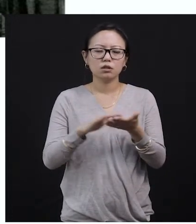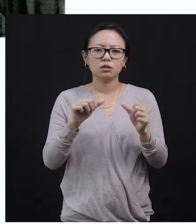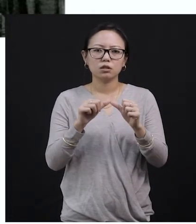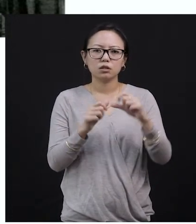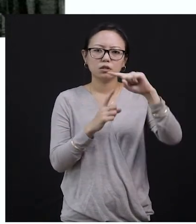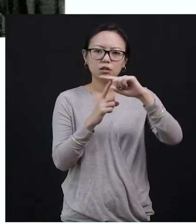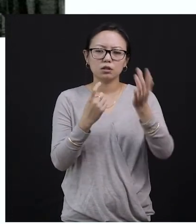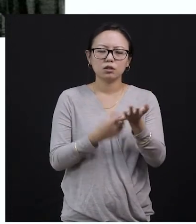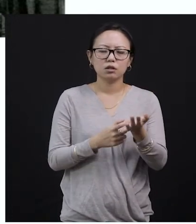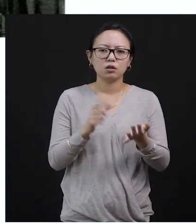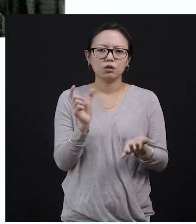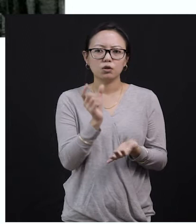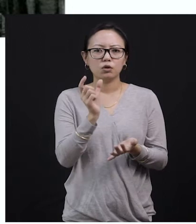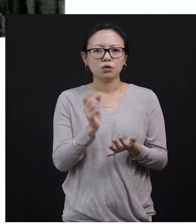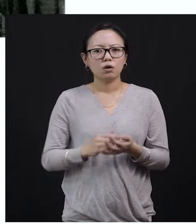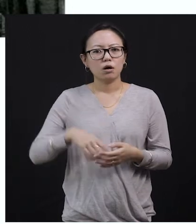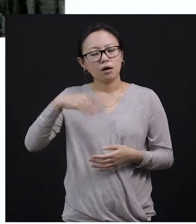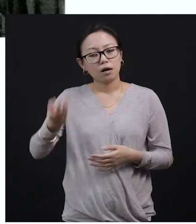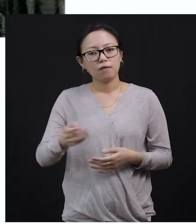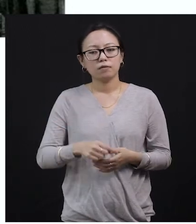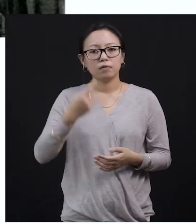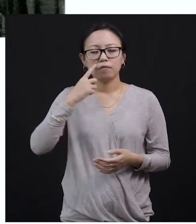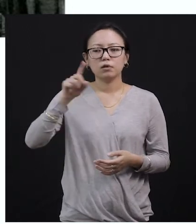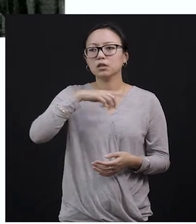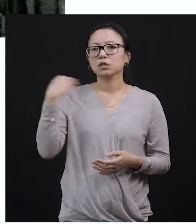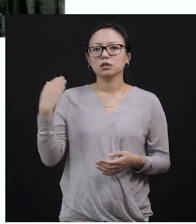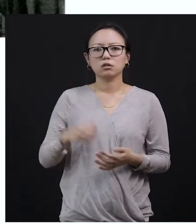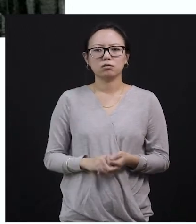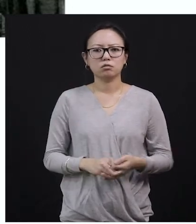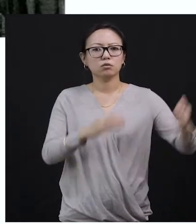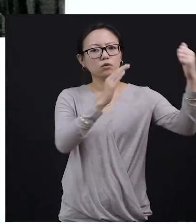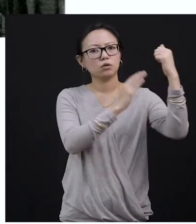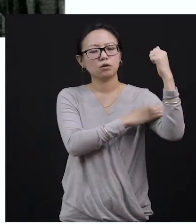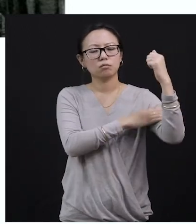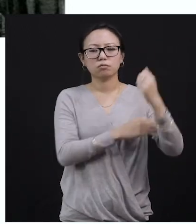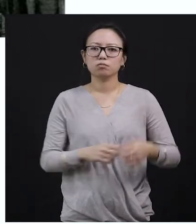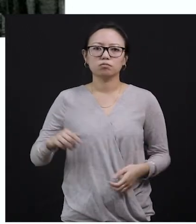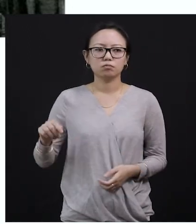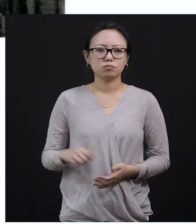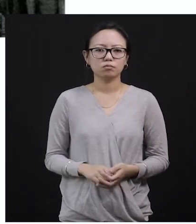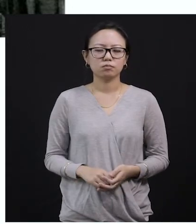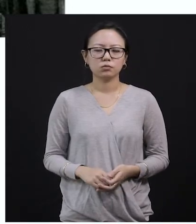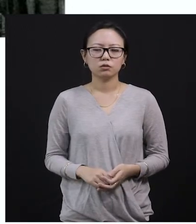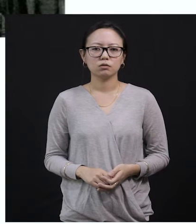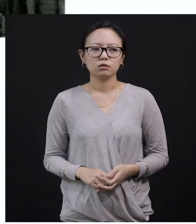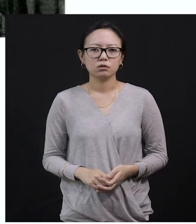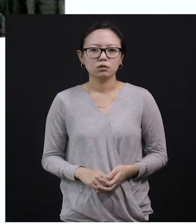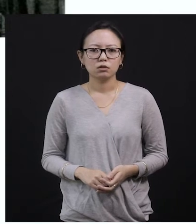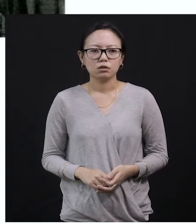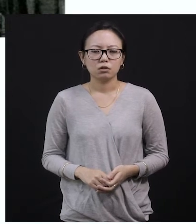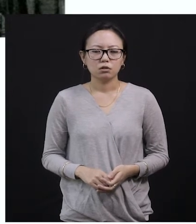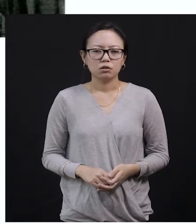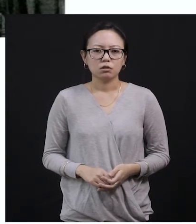he also expanded his territory, okay? Earlier, Magadha was a small land. Now it increased when